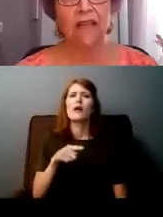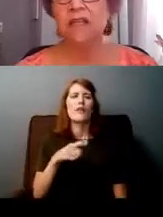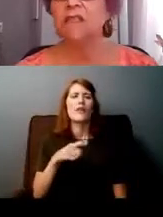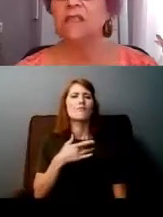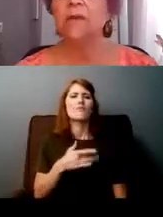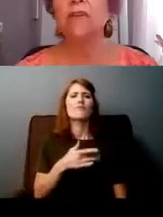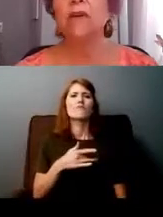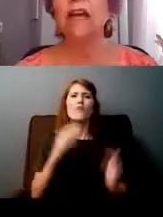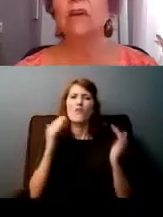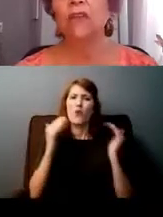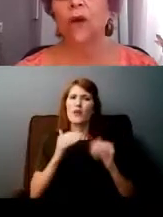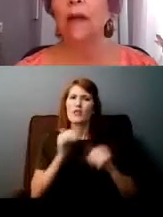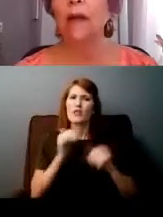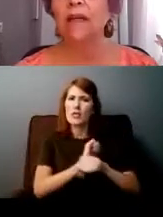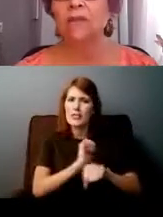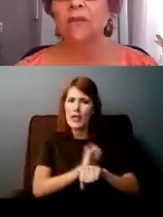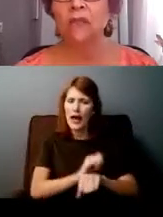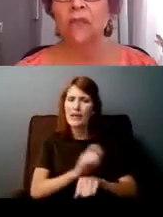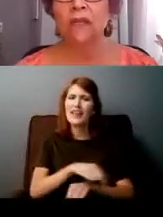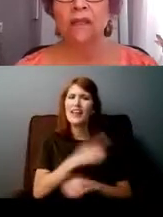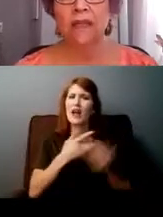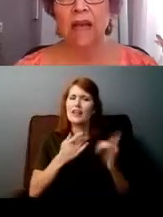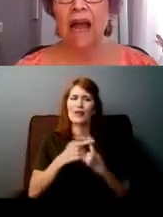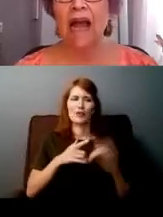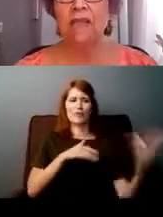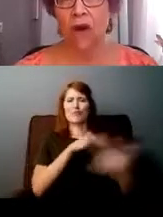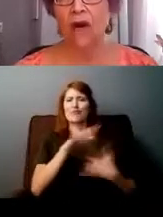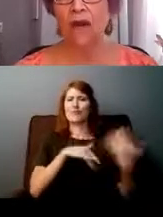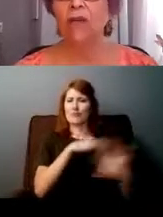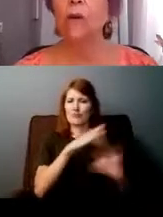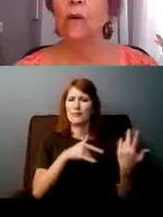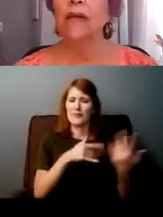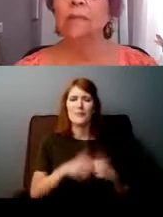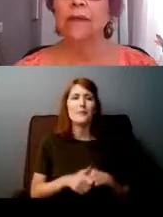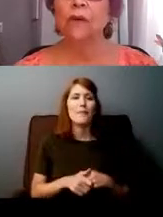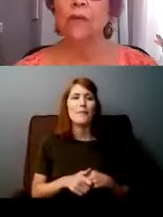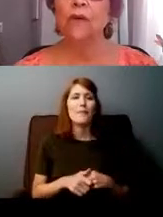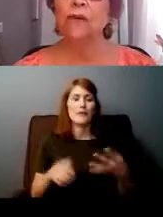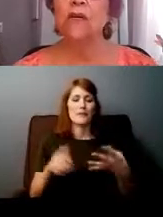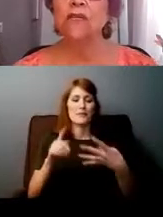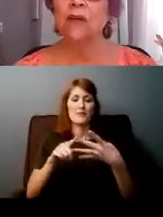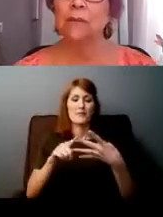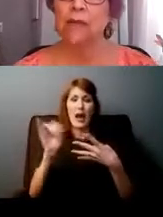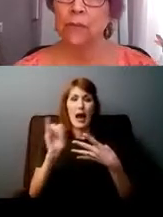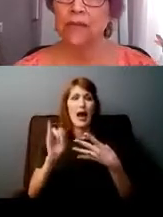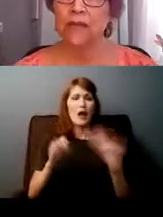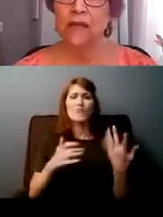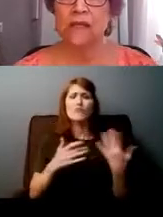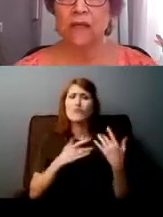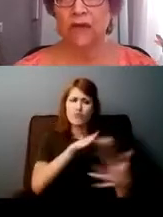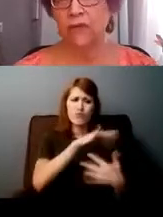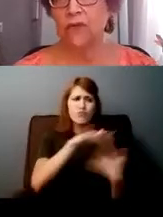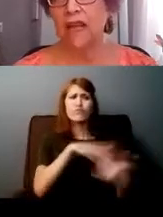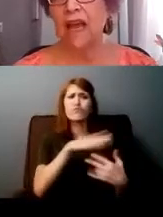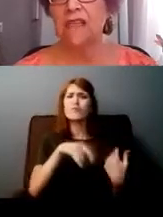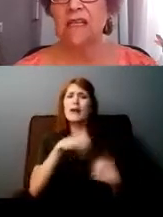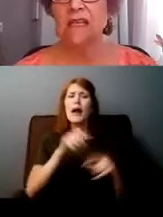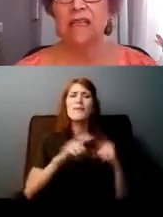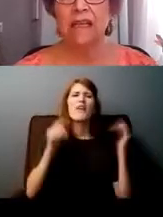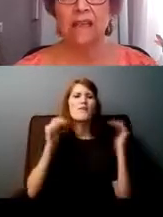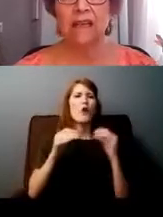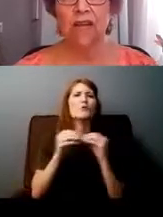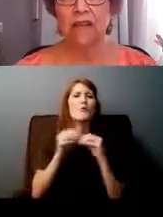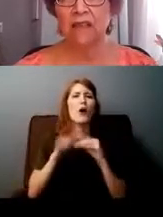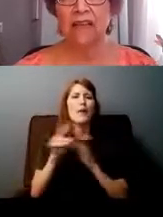and they tend to be very outgoing. The I's are outgoing, but they're more focused on people things. They're